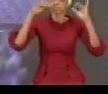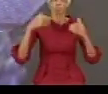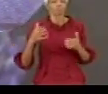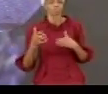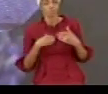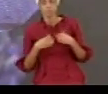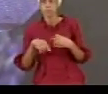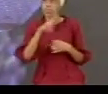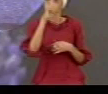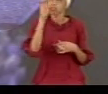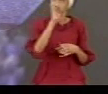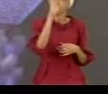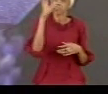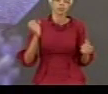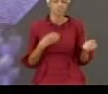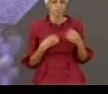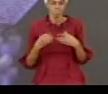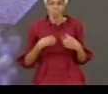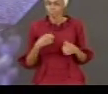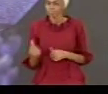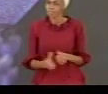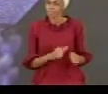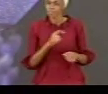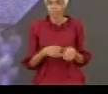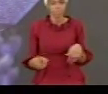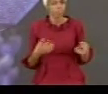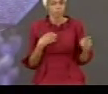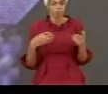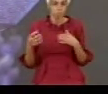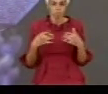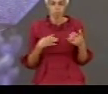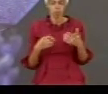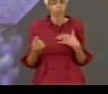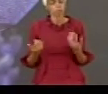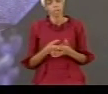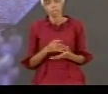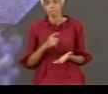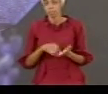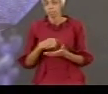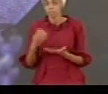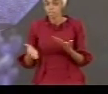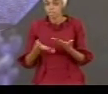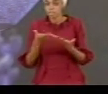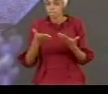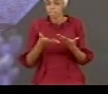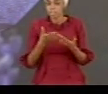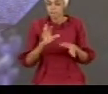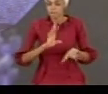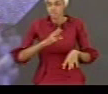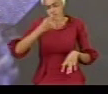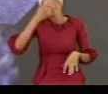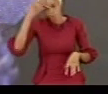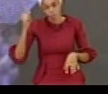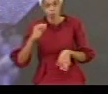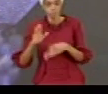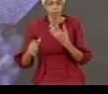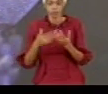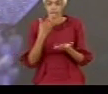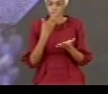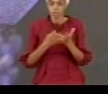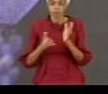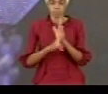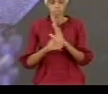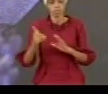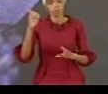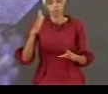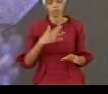At all time, they began to murmur. They easily forgot the goodness and the faithfulness of God. They murmur